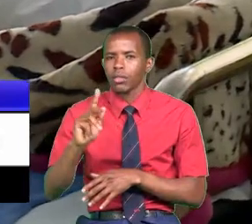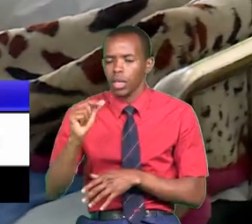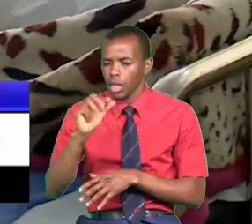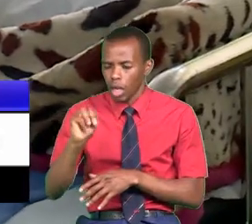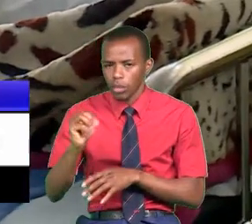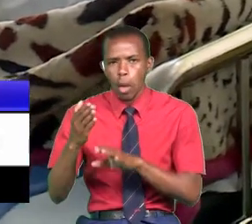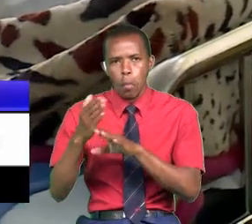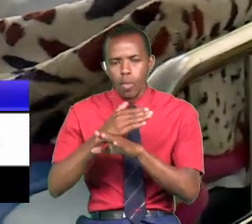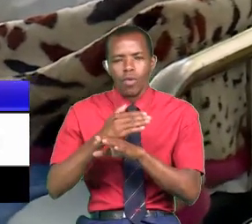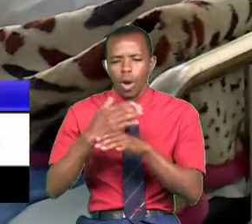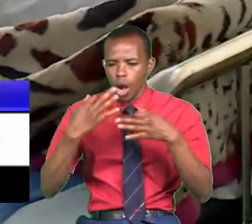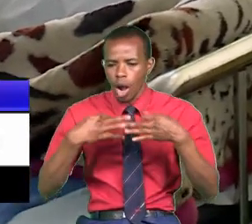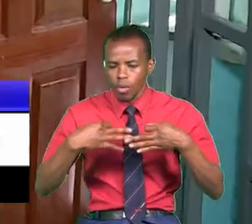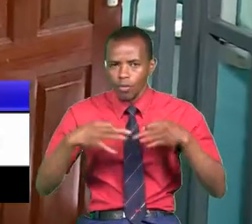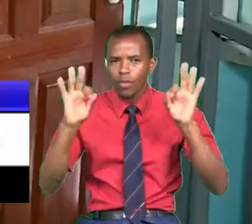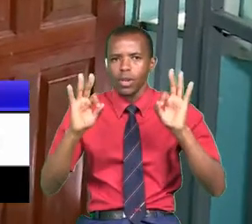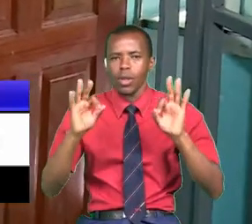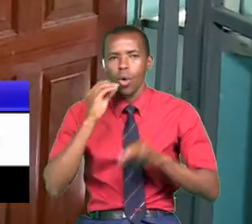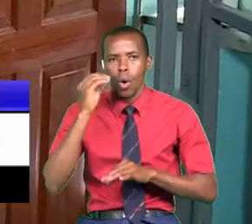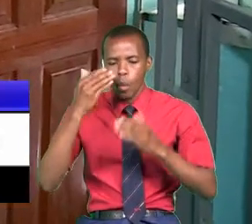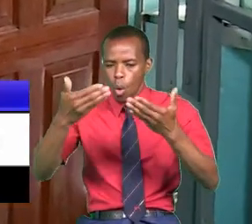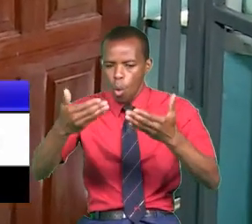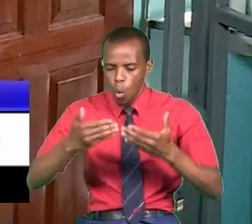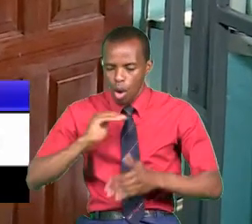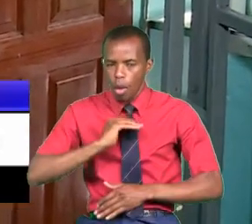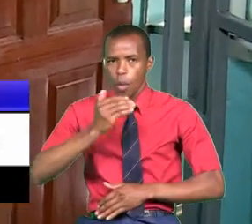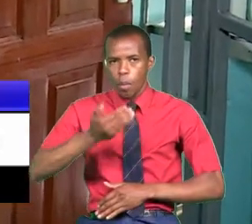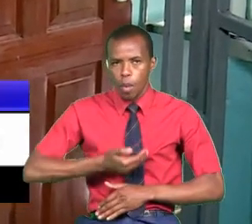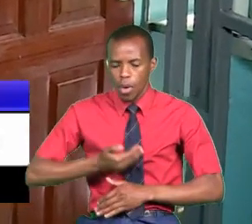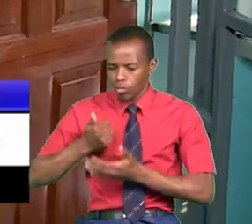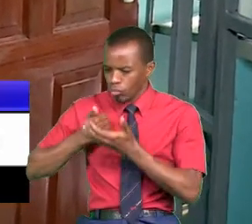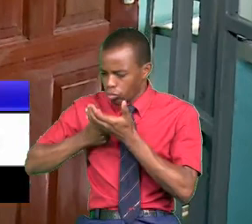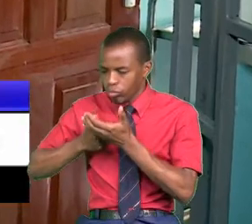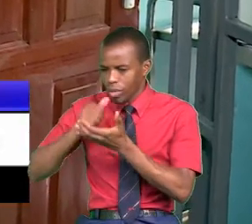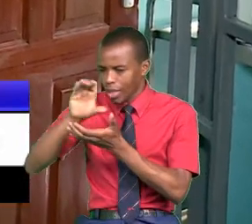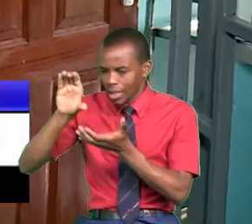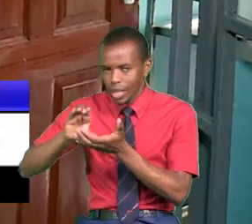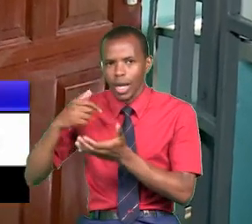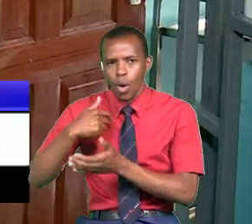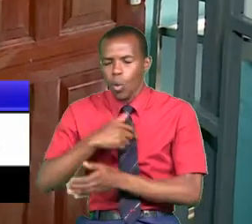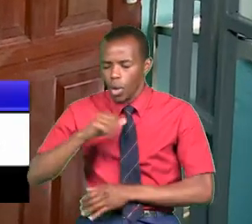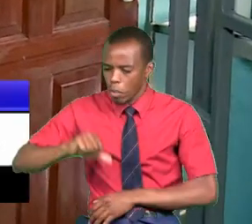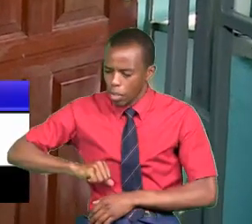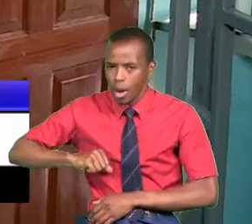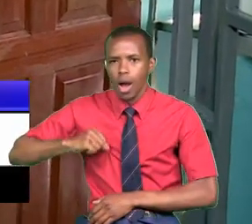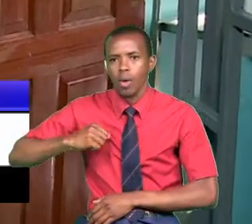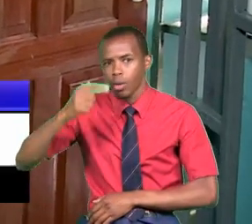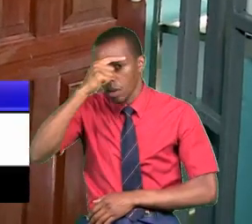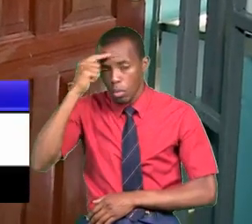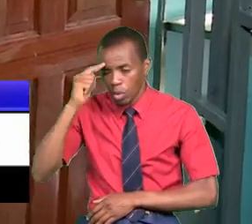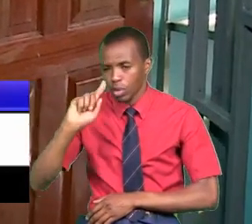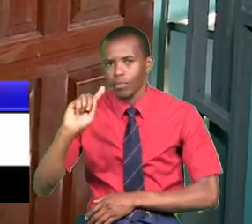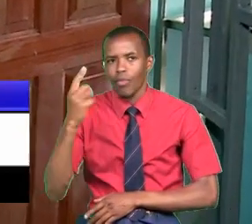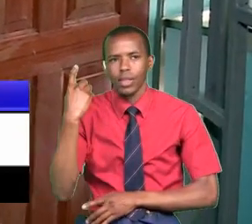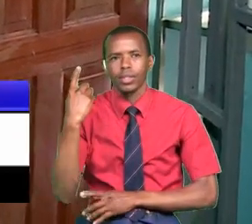are discharged. Welcome to Pumwani Lactation Support Center, which we are very, very proud of, because this is the